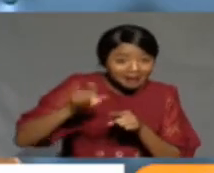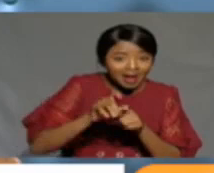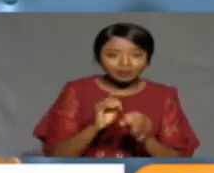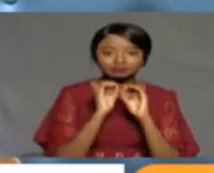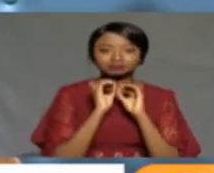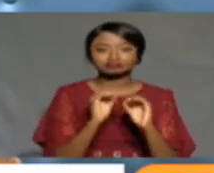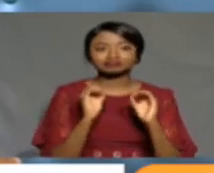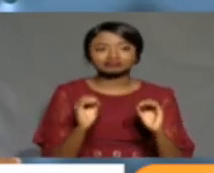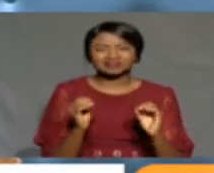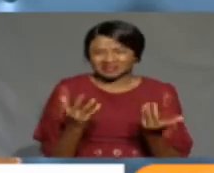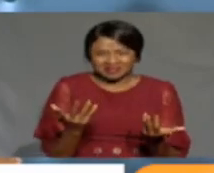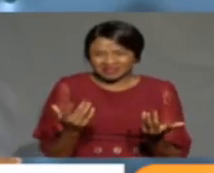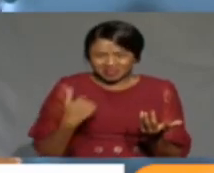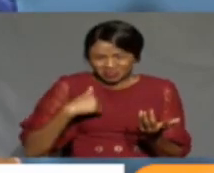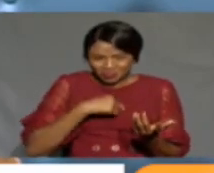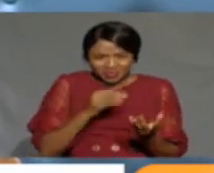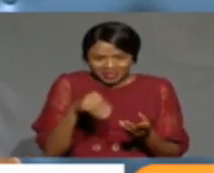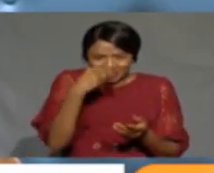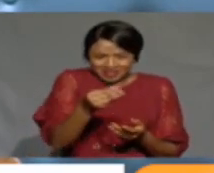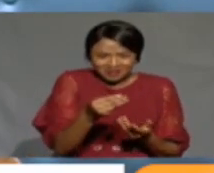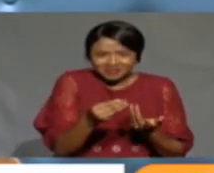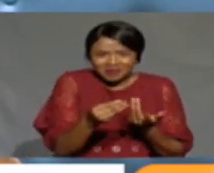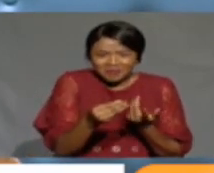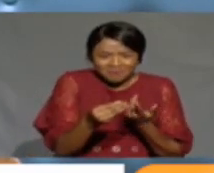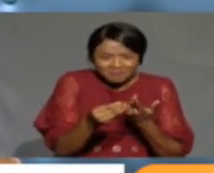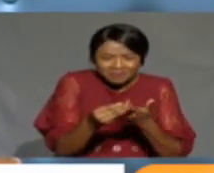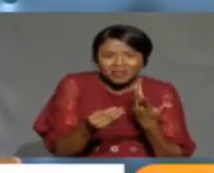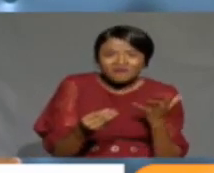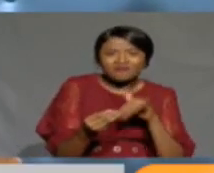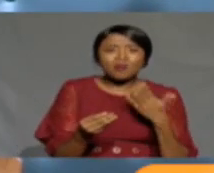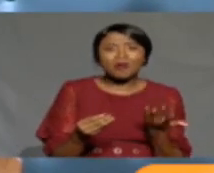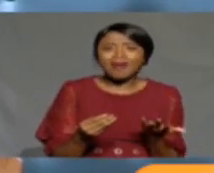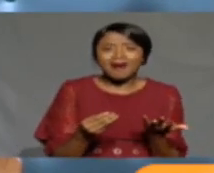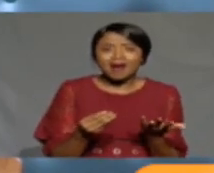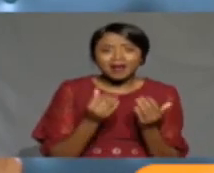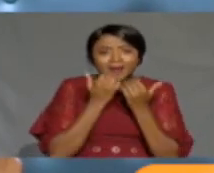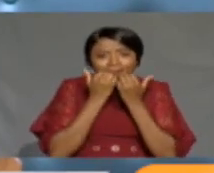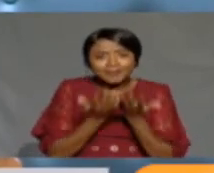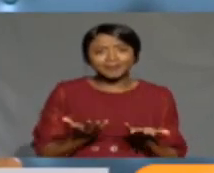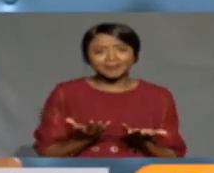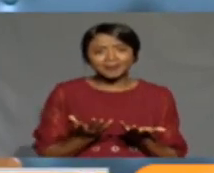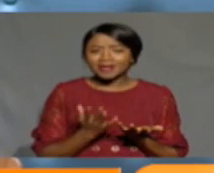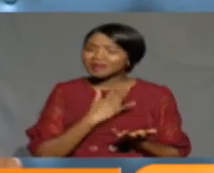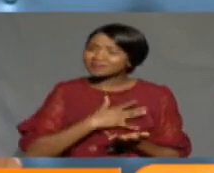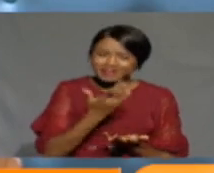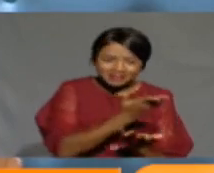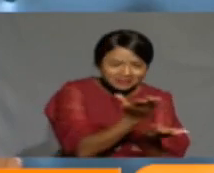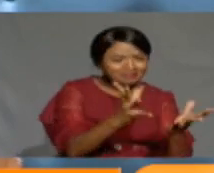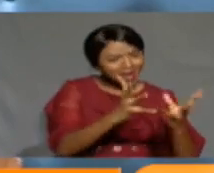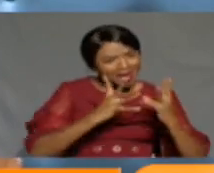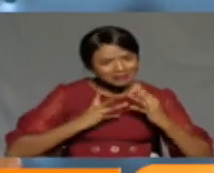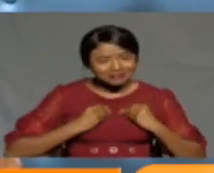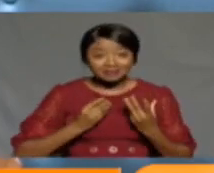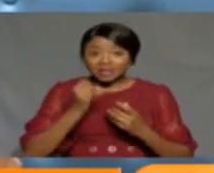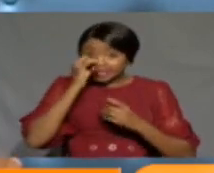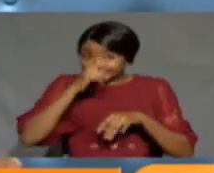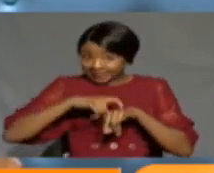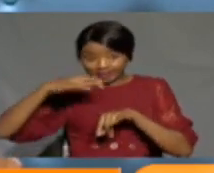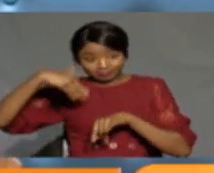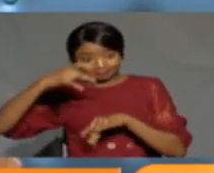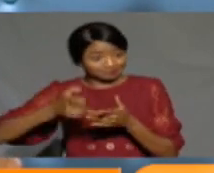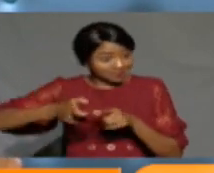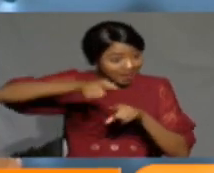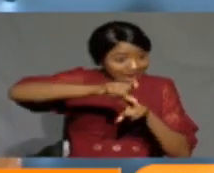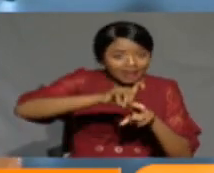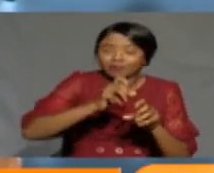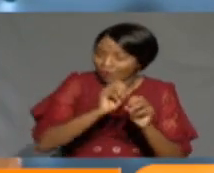counties. We cannot give that which does not exist. Let us take what we have. Ikiongezeka,